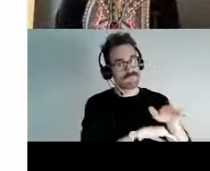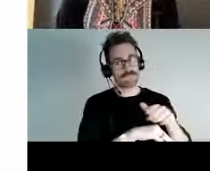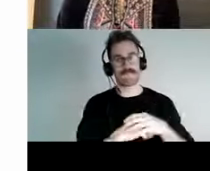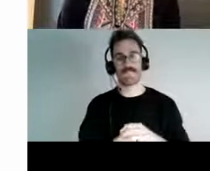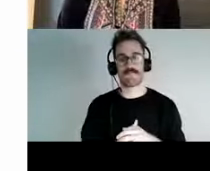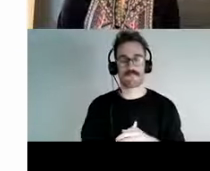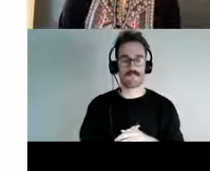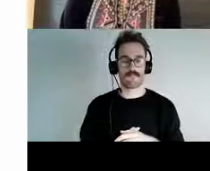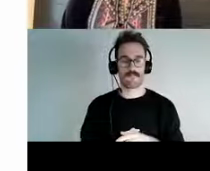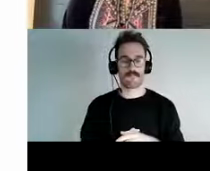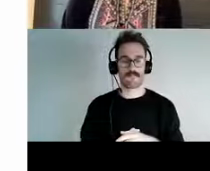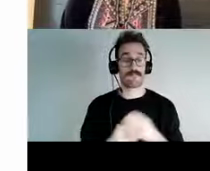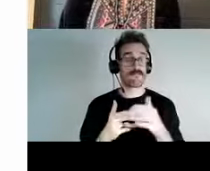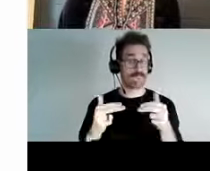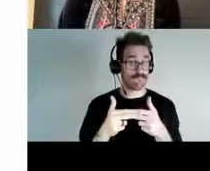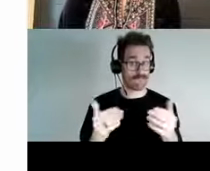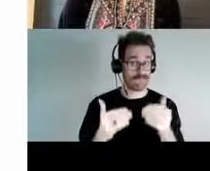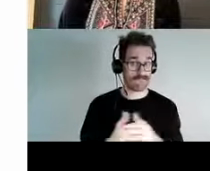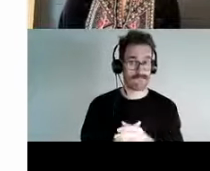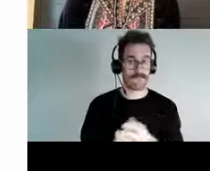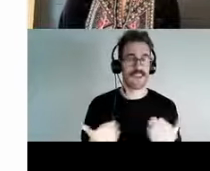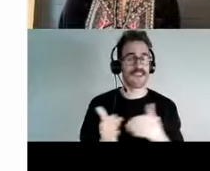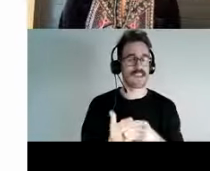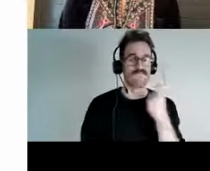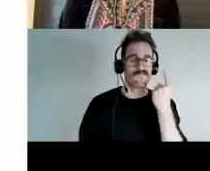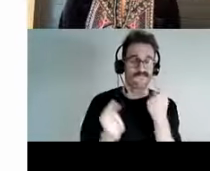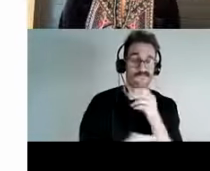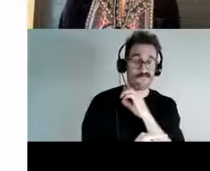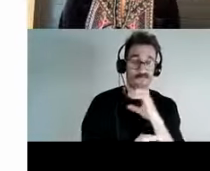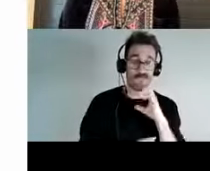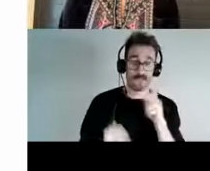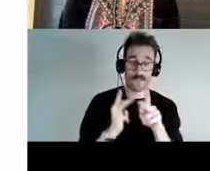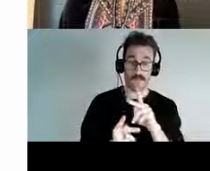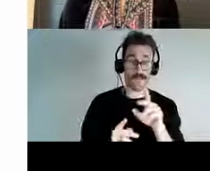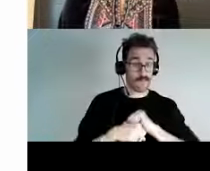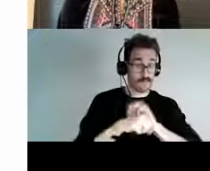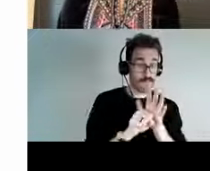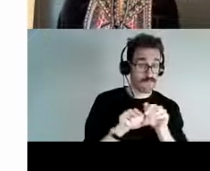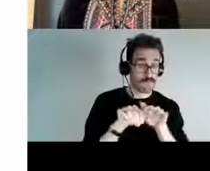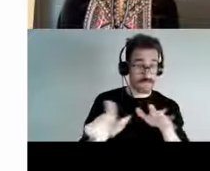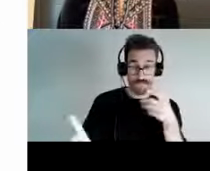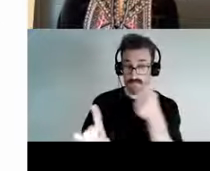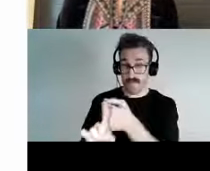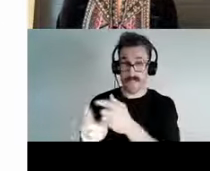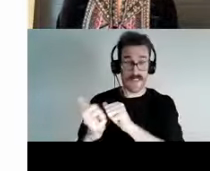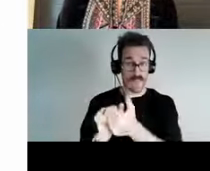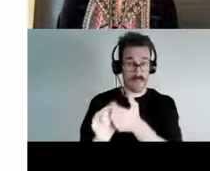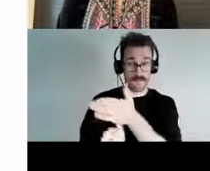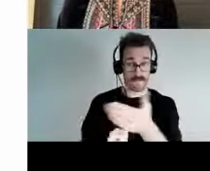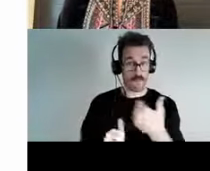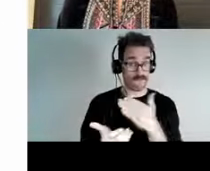Think again of the older people impacted by COVID-19 in Canada. Each of them had a right to